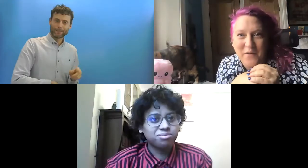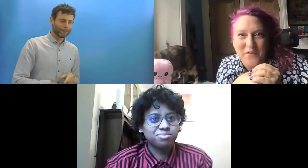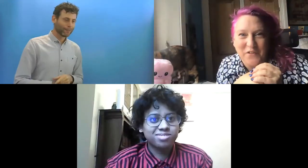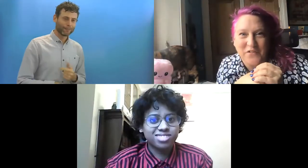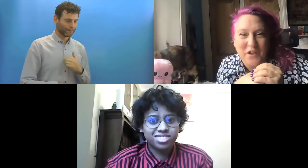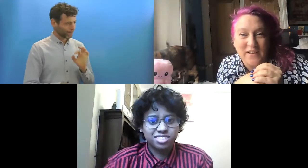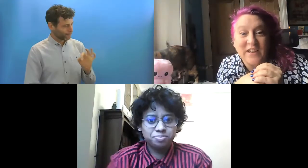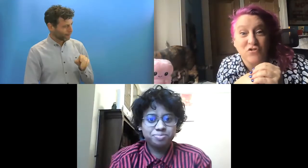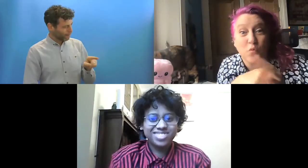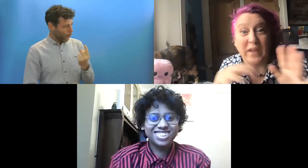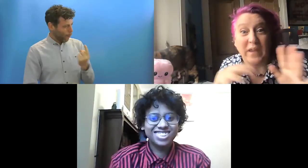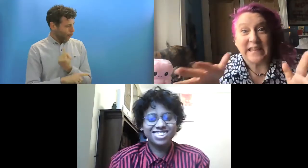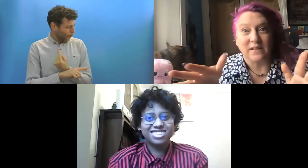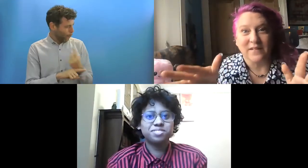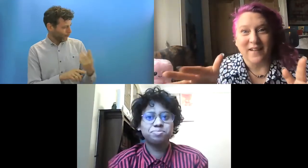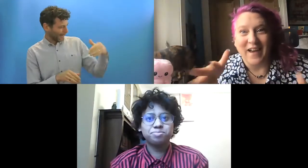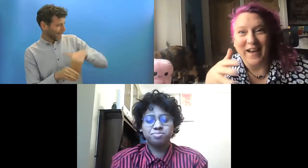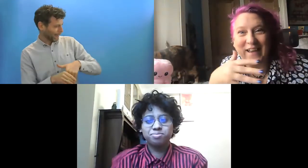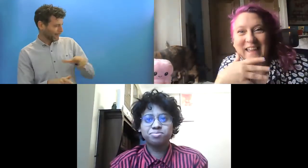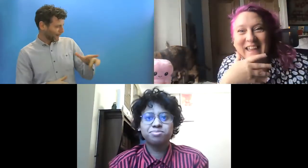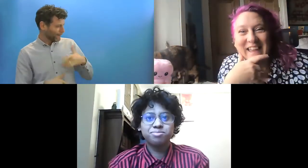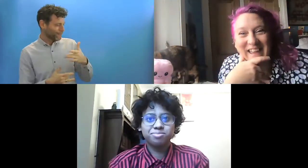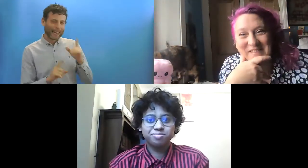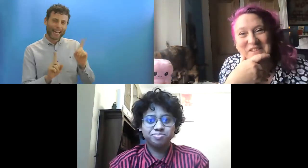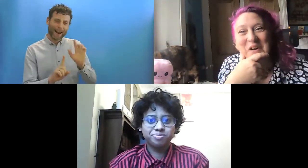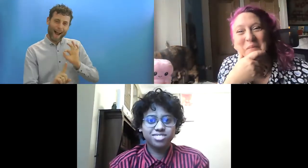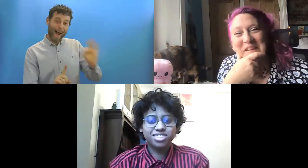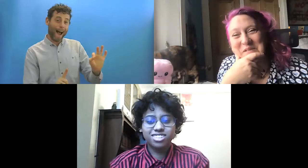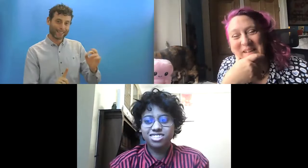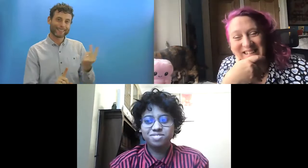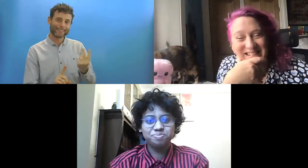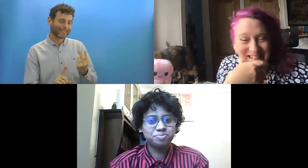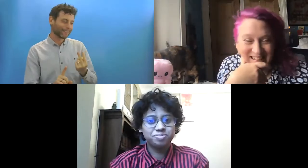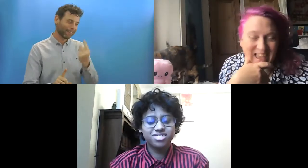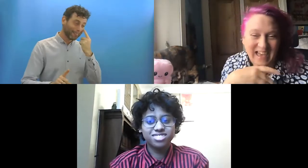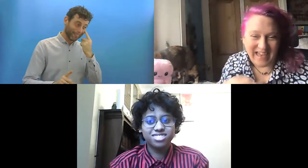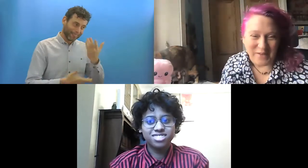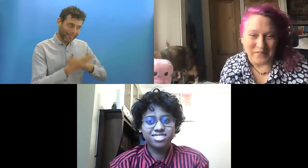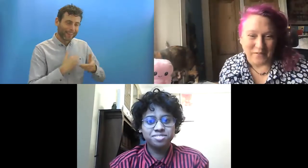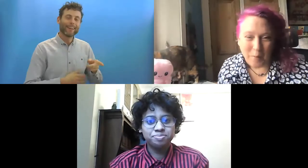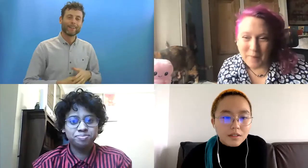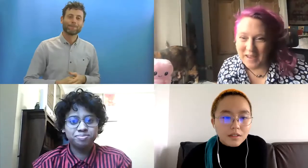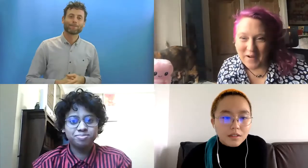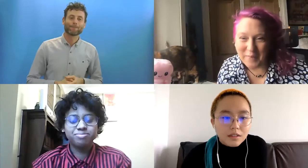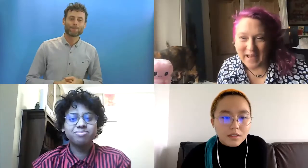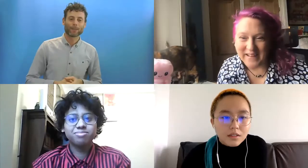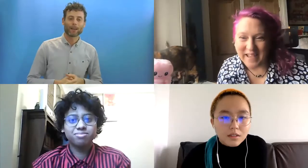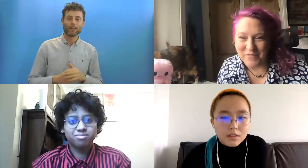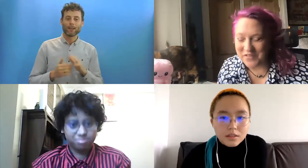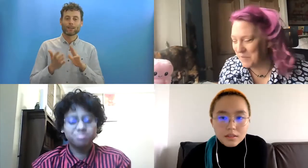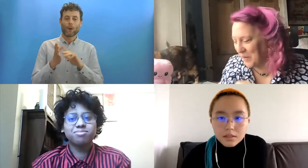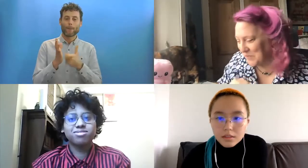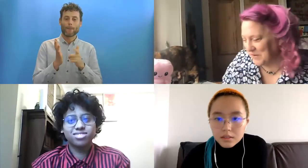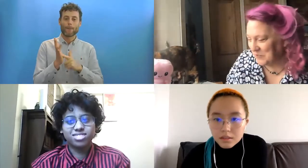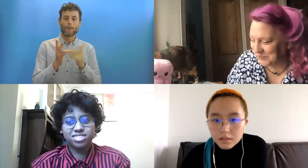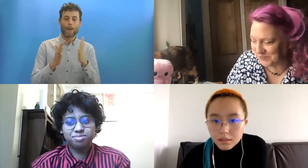of their first literal week in the job in a minute. So I've got Marlo up and